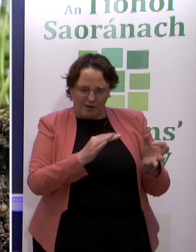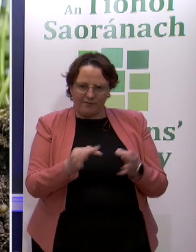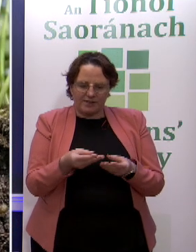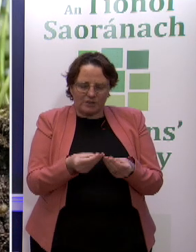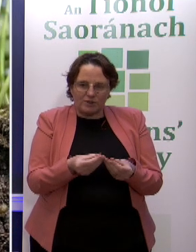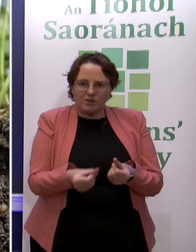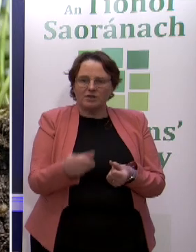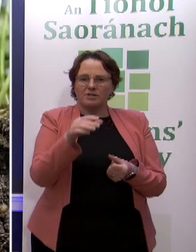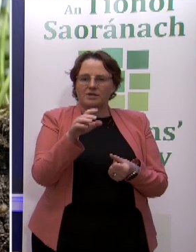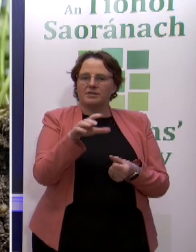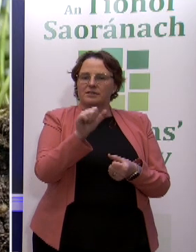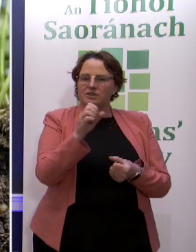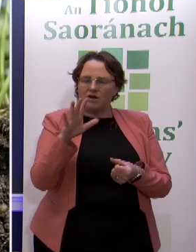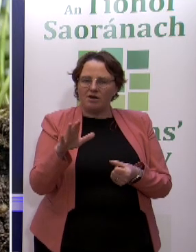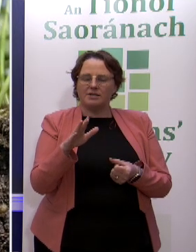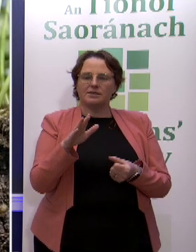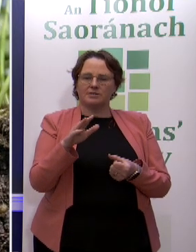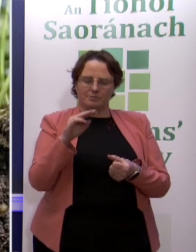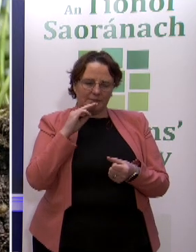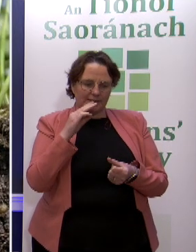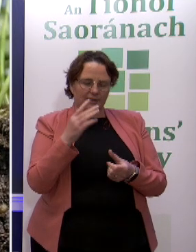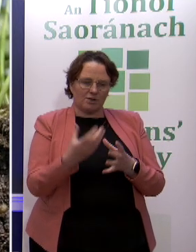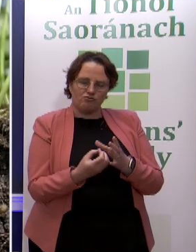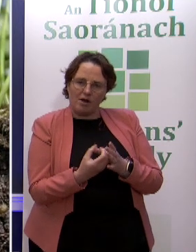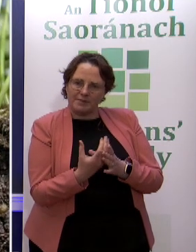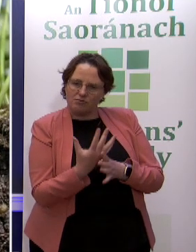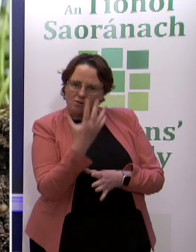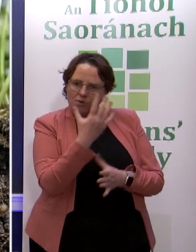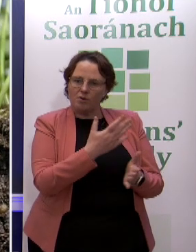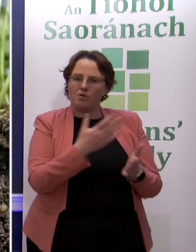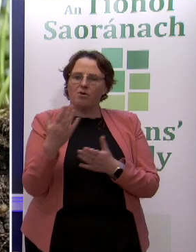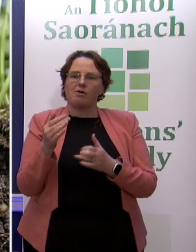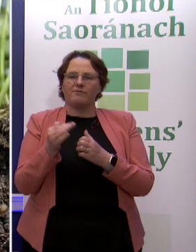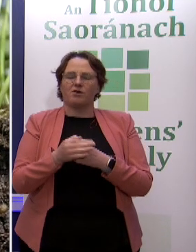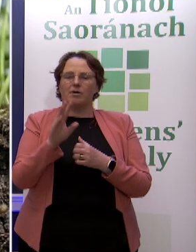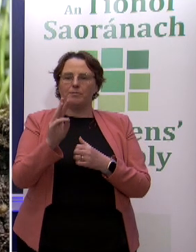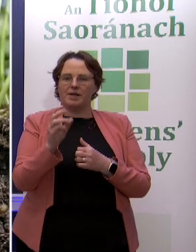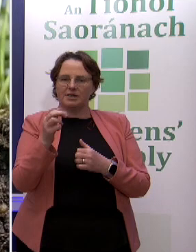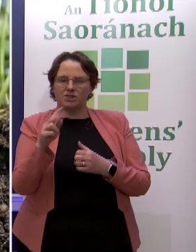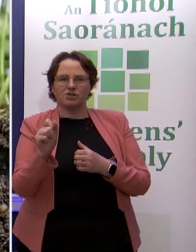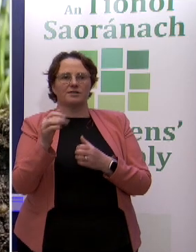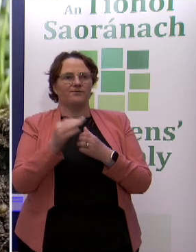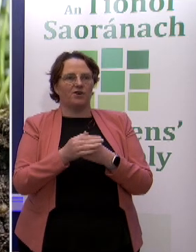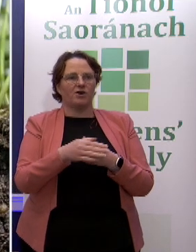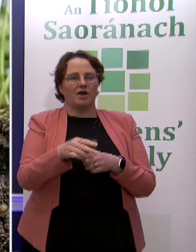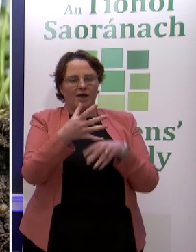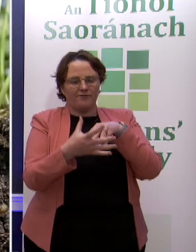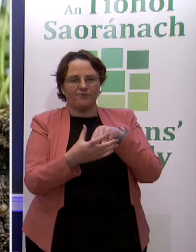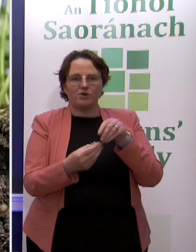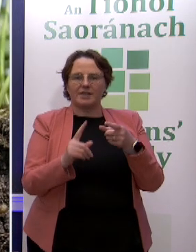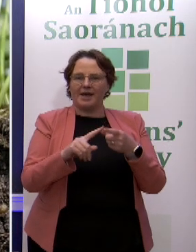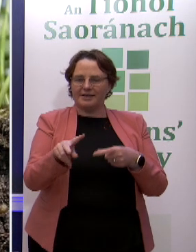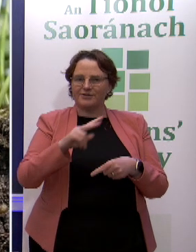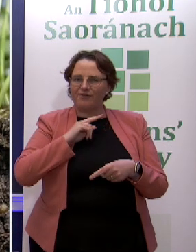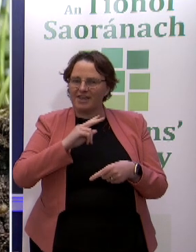necessary for the production of crops, pollinators for the production of a lot of fruits and vegetables, and also biodiversity helps